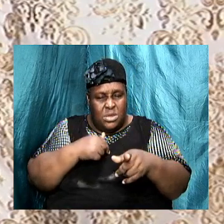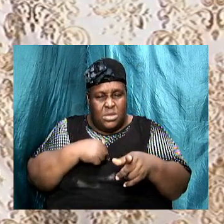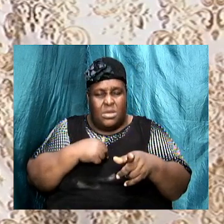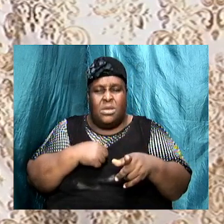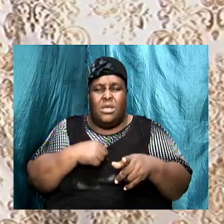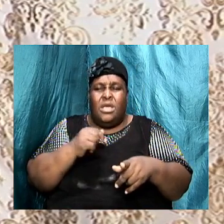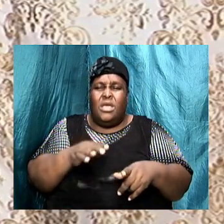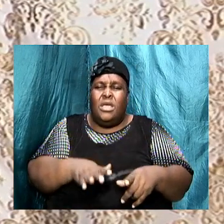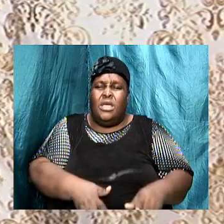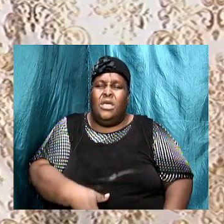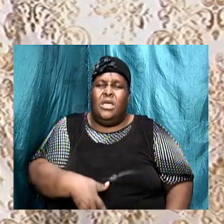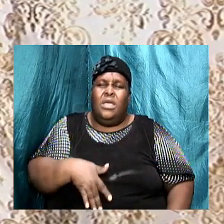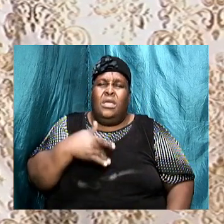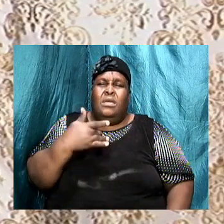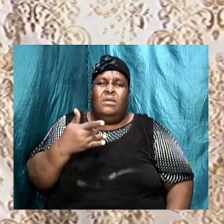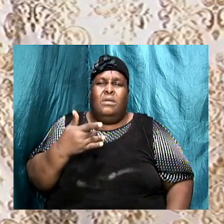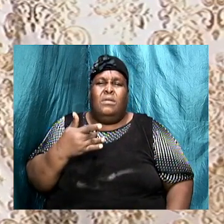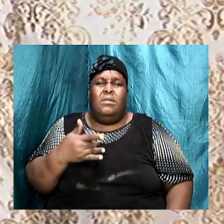And